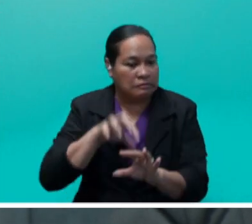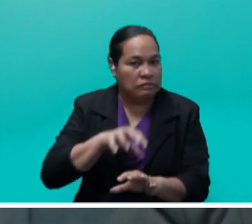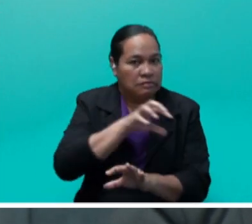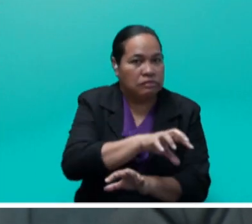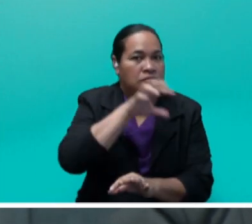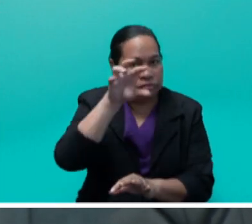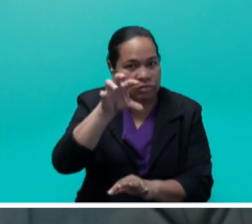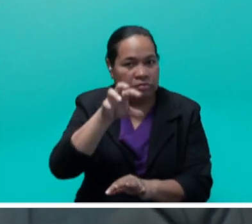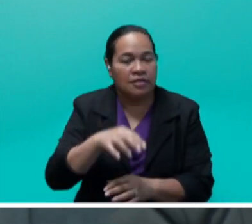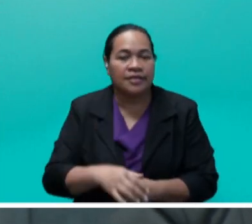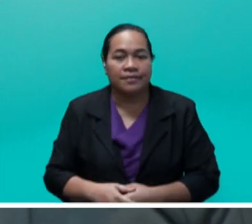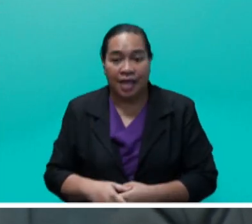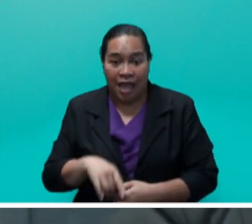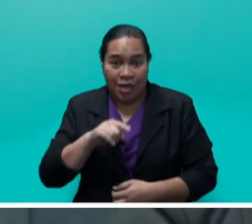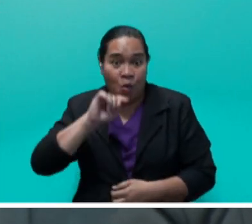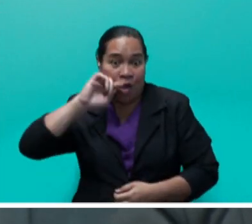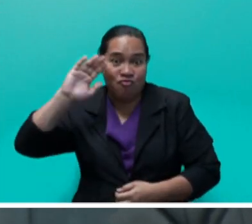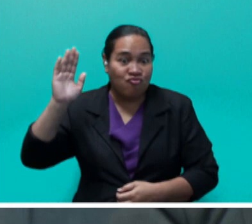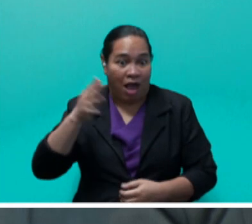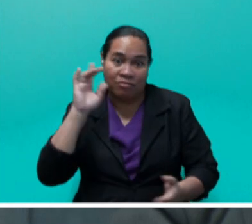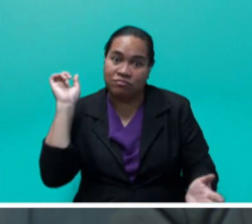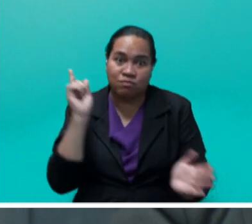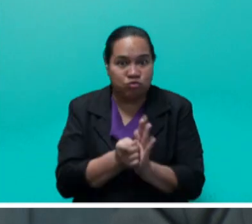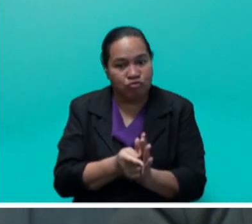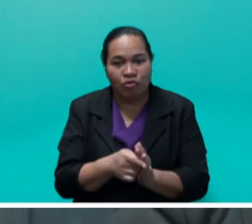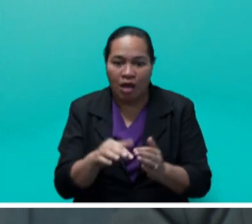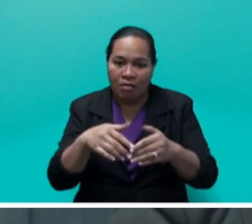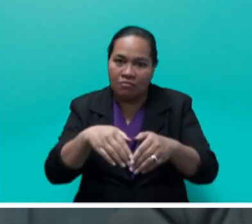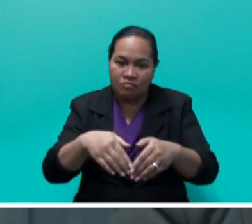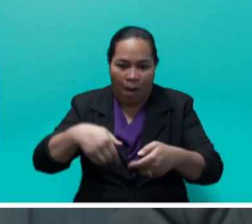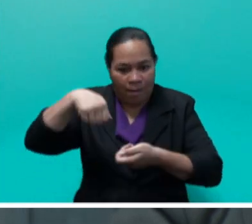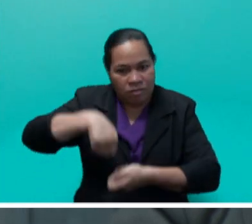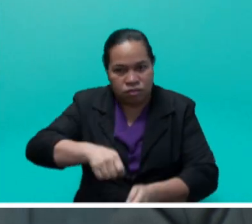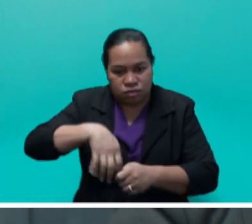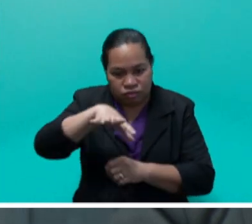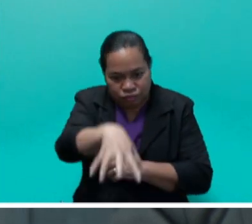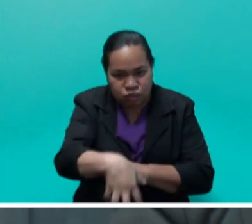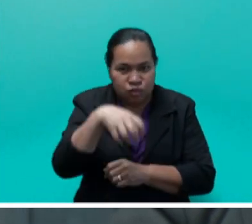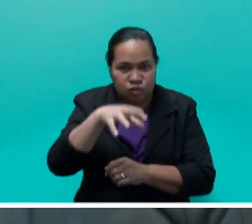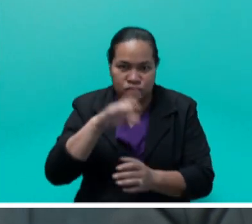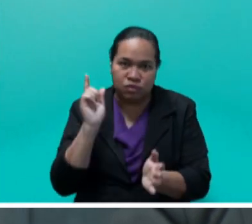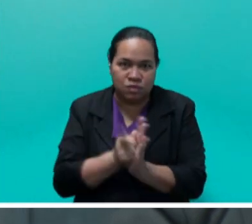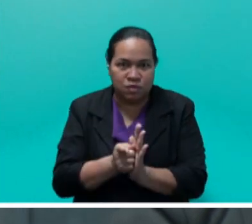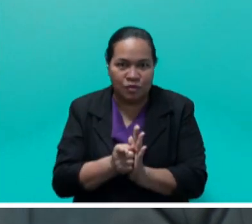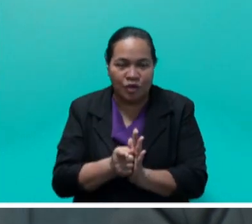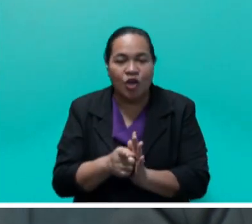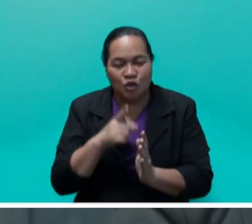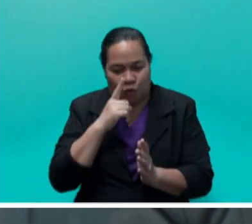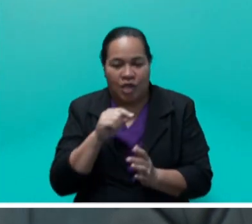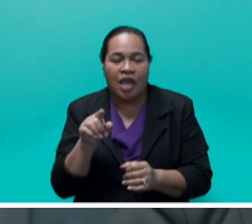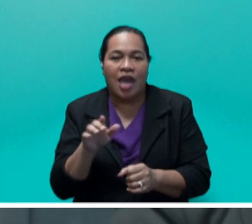will result in the quick turnaround time for pond construction, enhance the expansion and commercialization